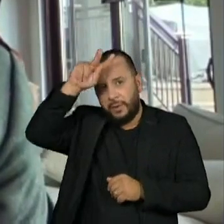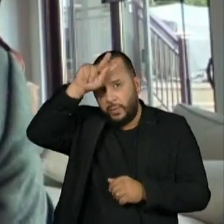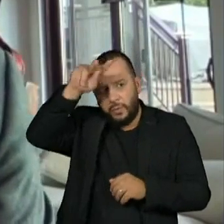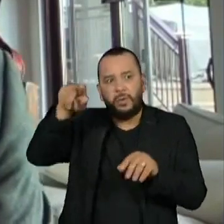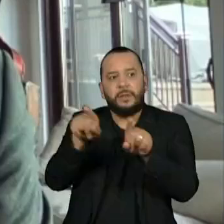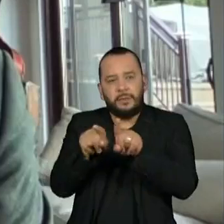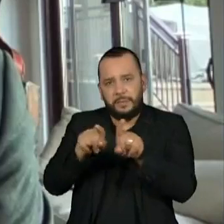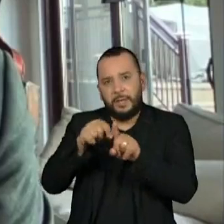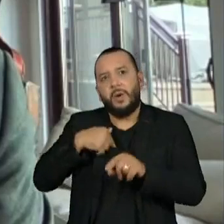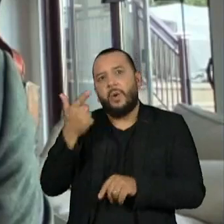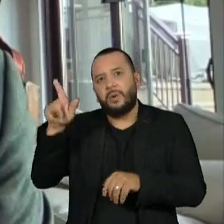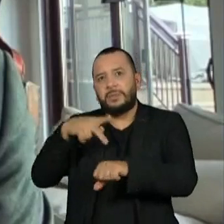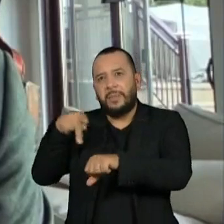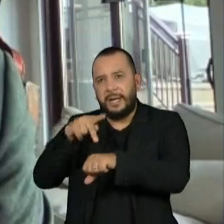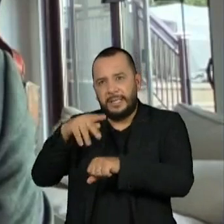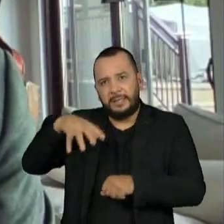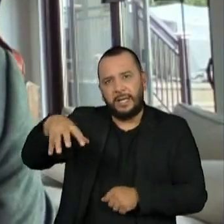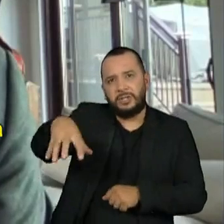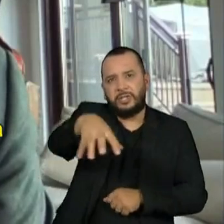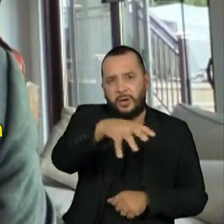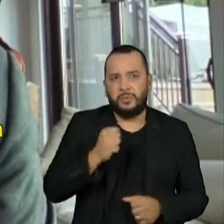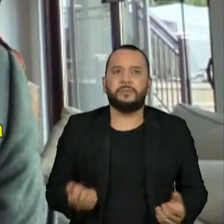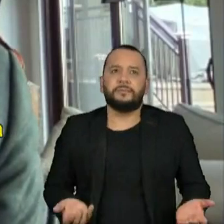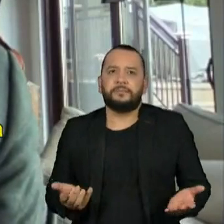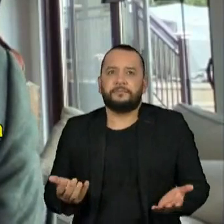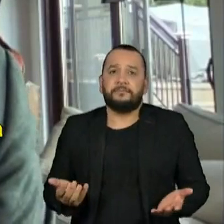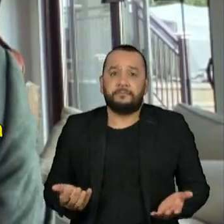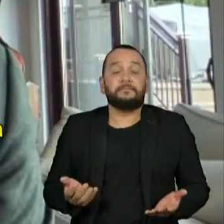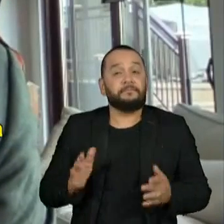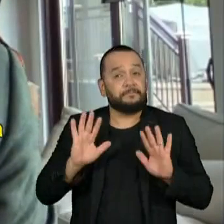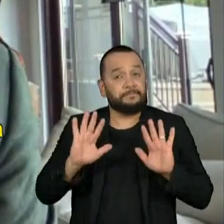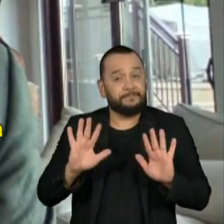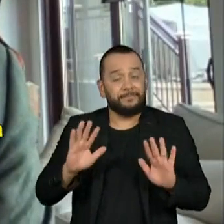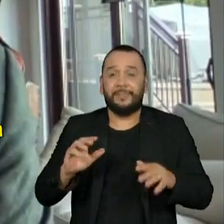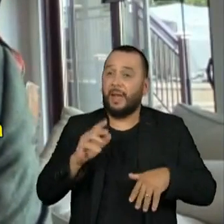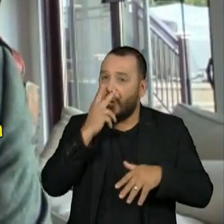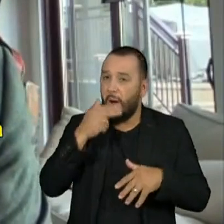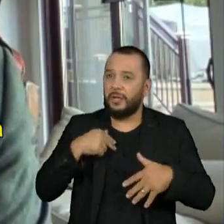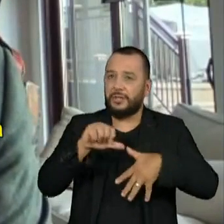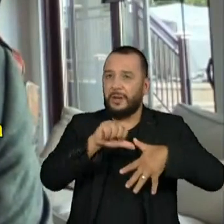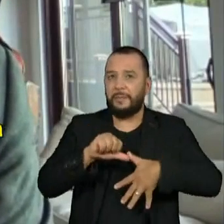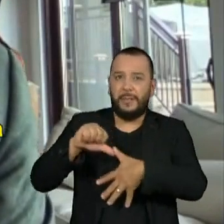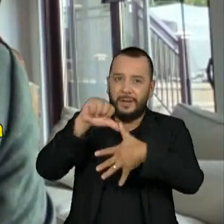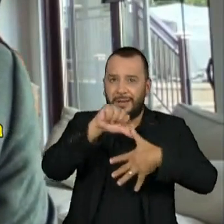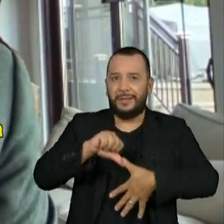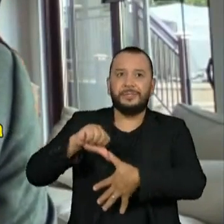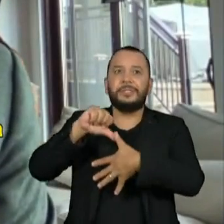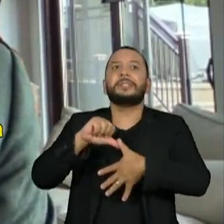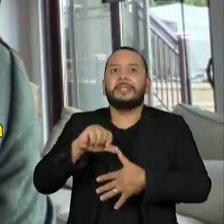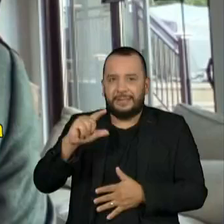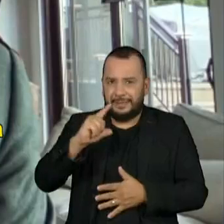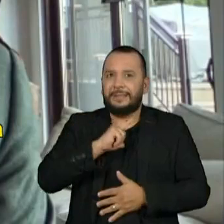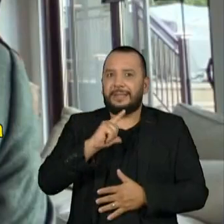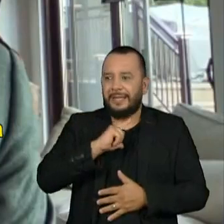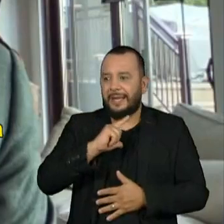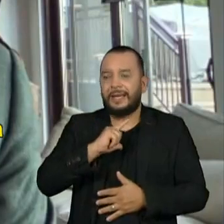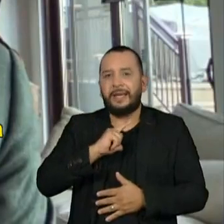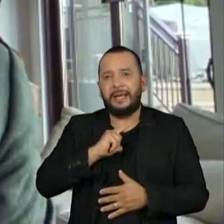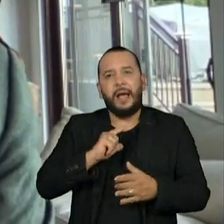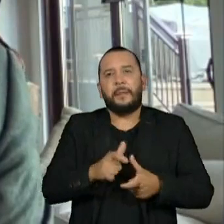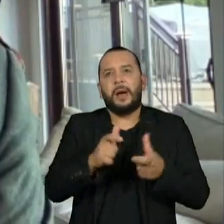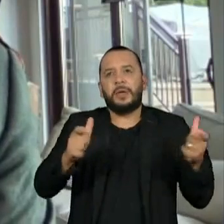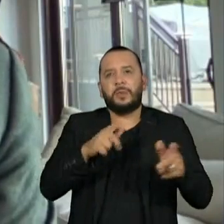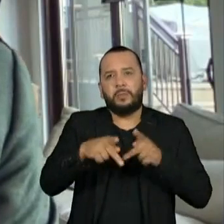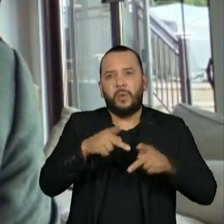in other countries in the region. By and large, Latin America has a relatively aged